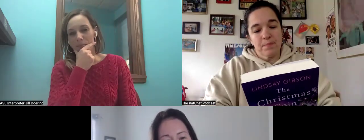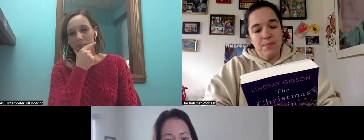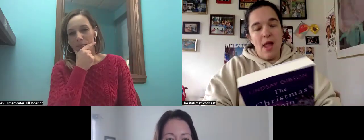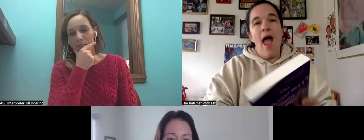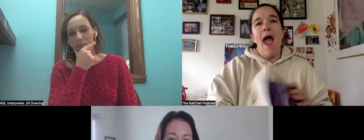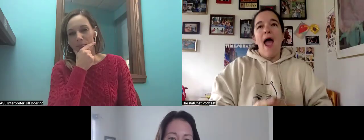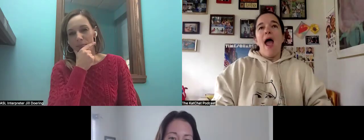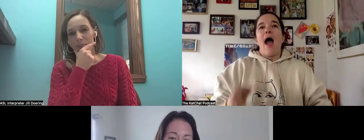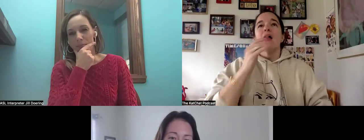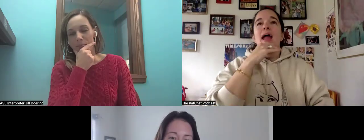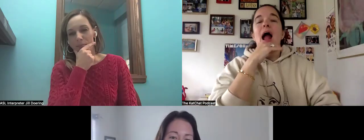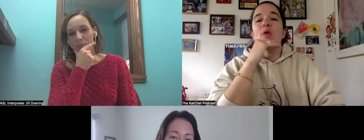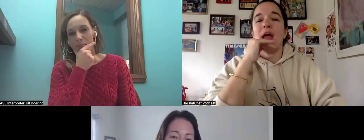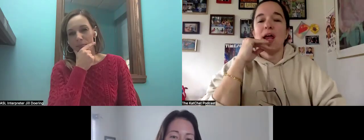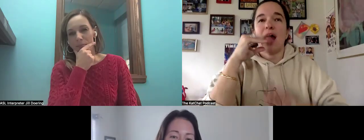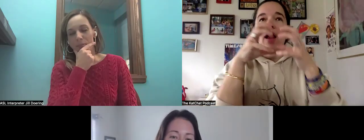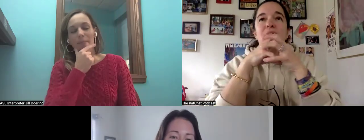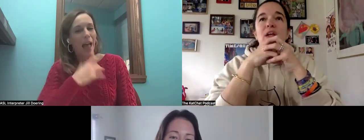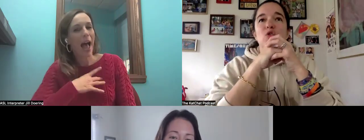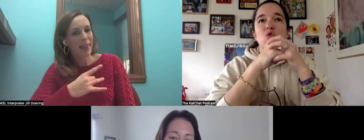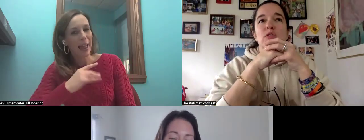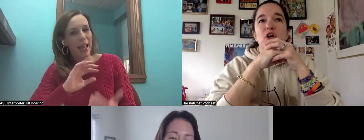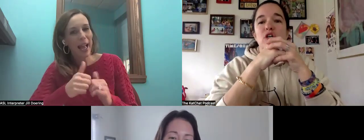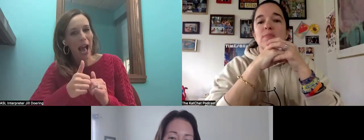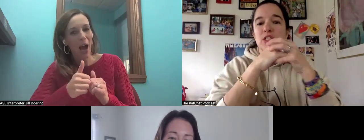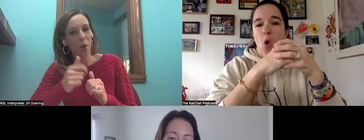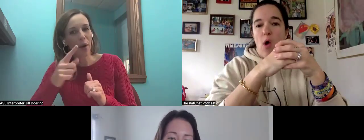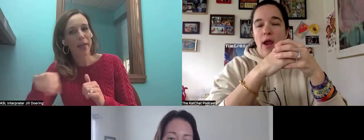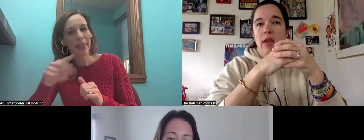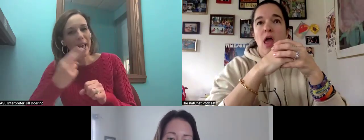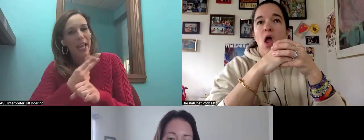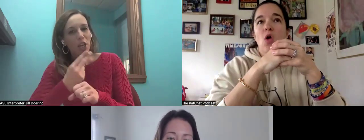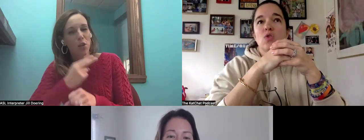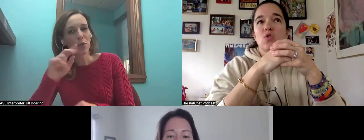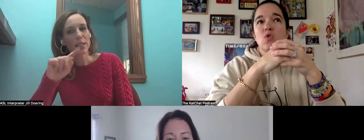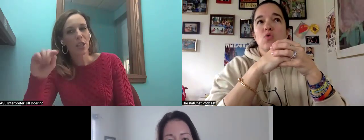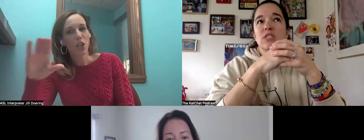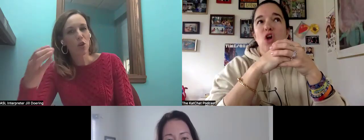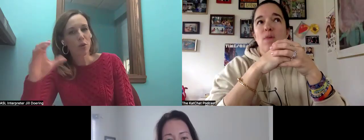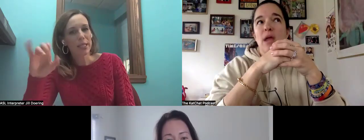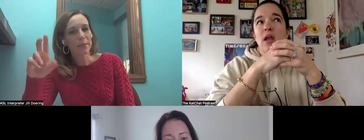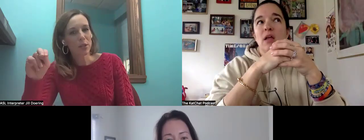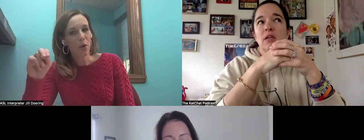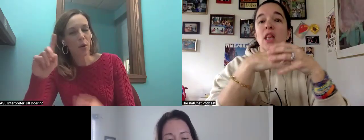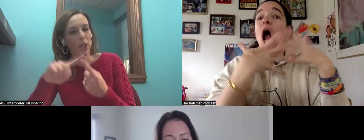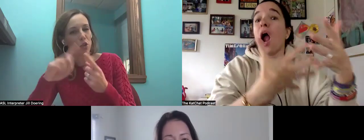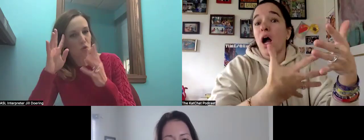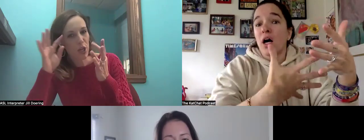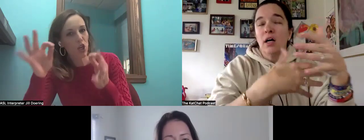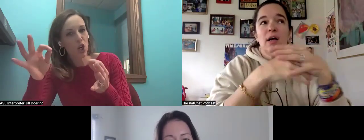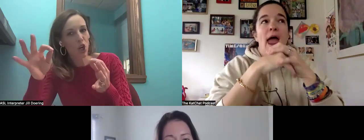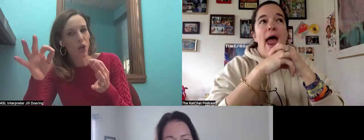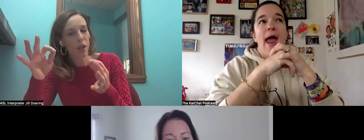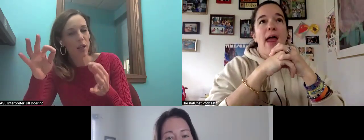um I like how they use the equipment coin to determine